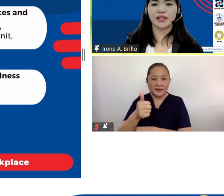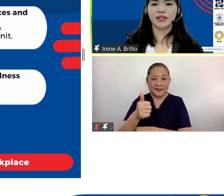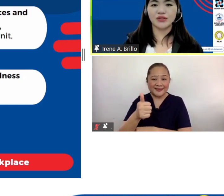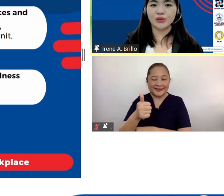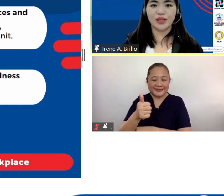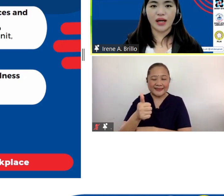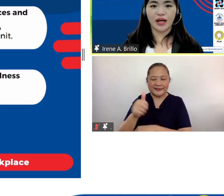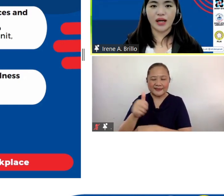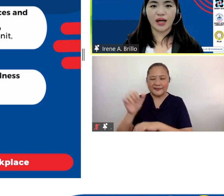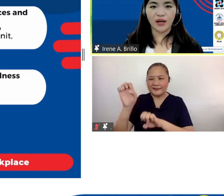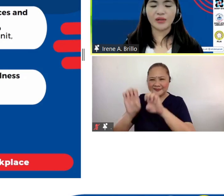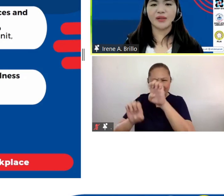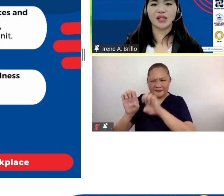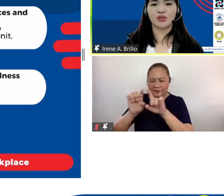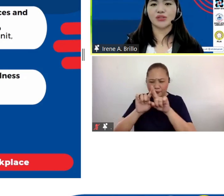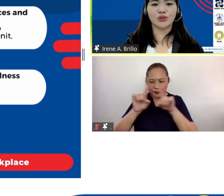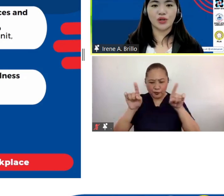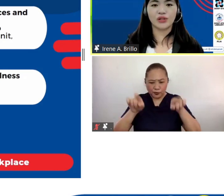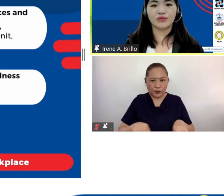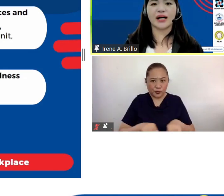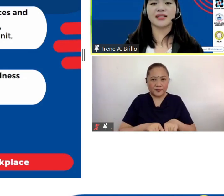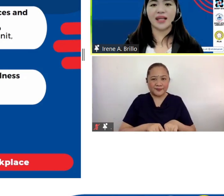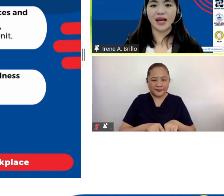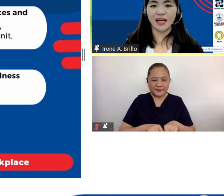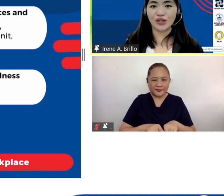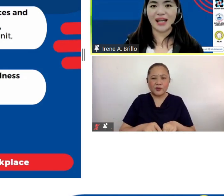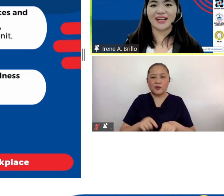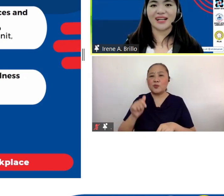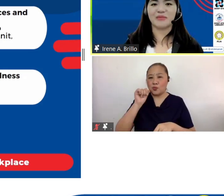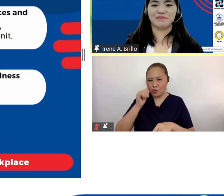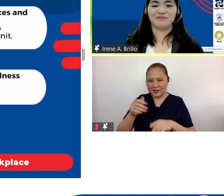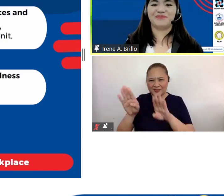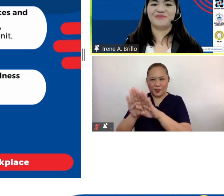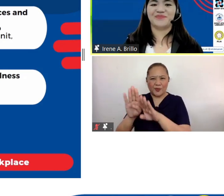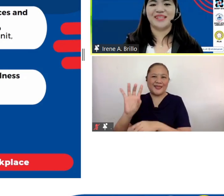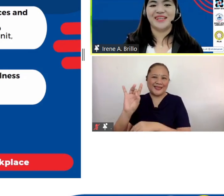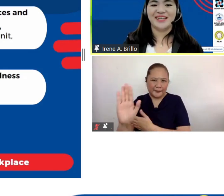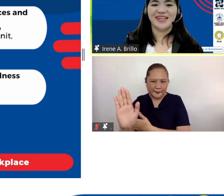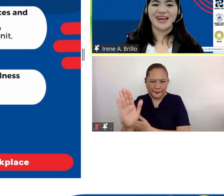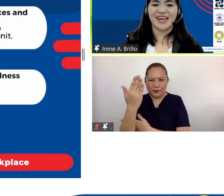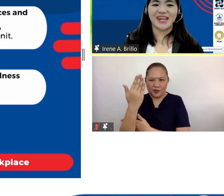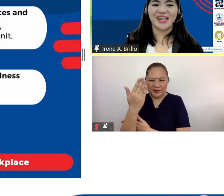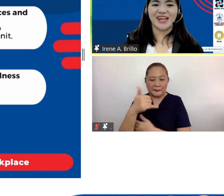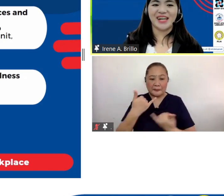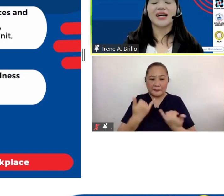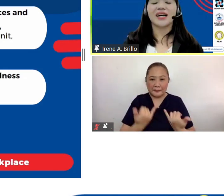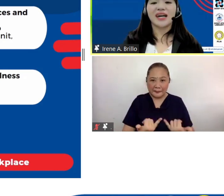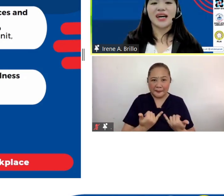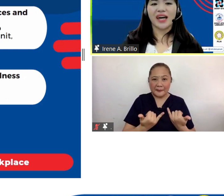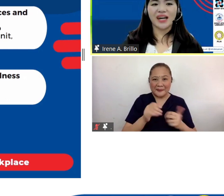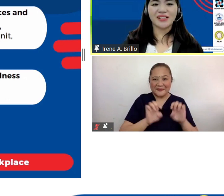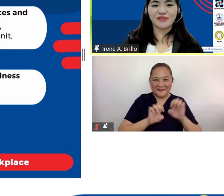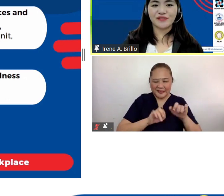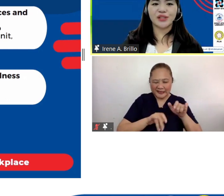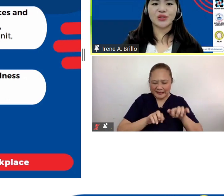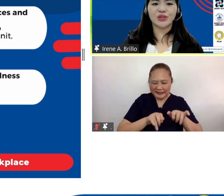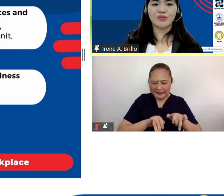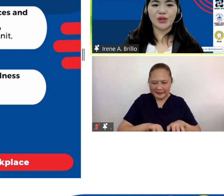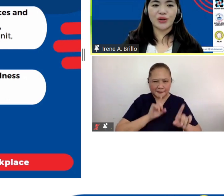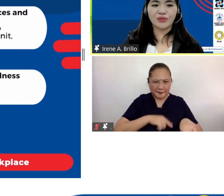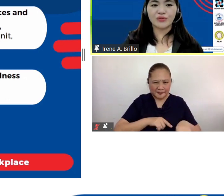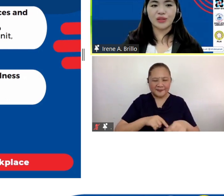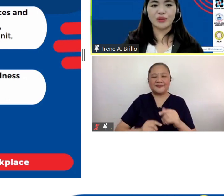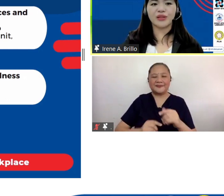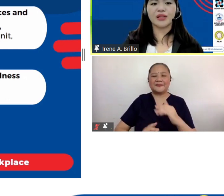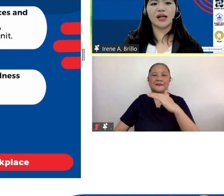po natin today will be closed tomorrow at 8 o'clock a.m. Ayan po. And for